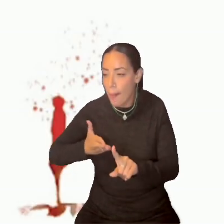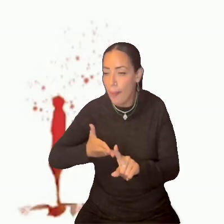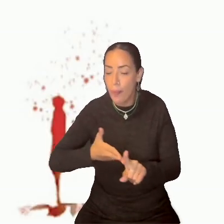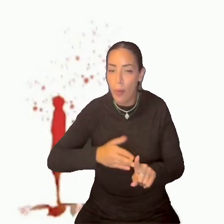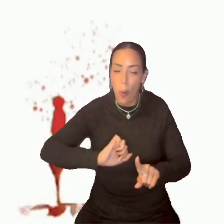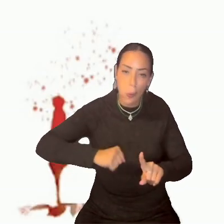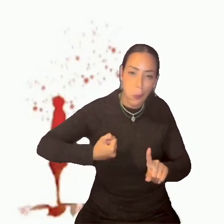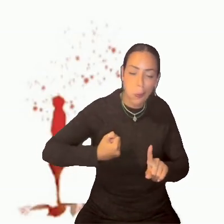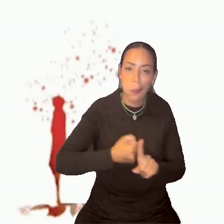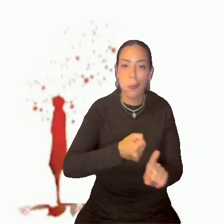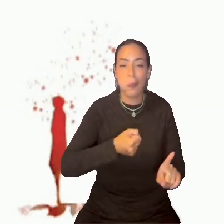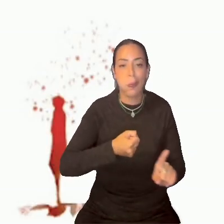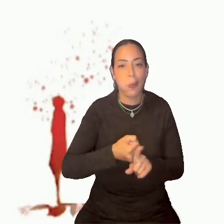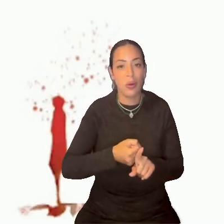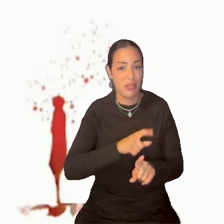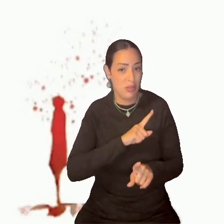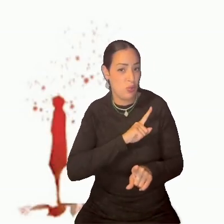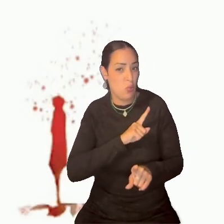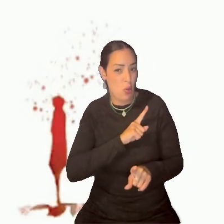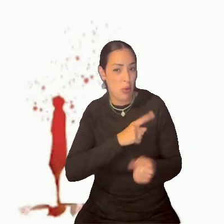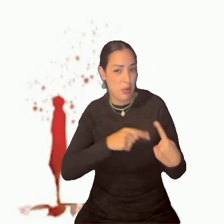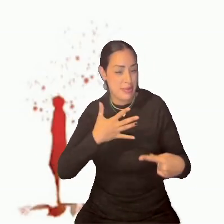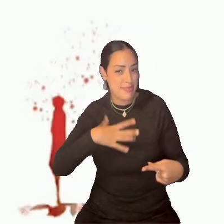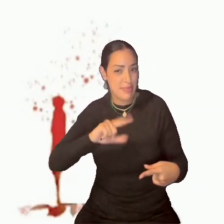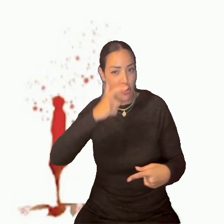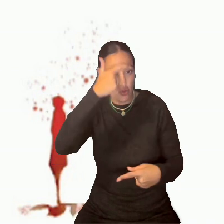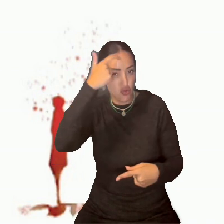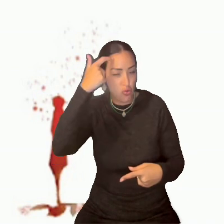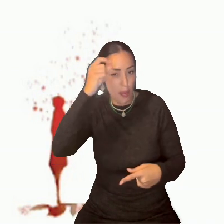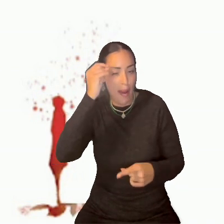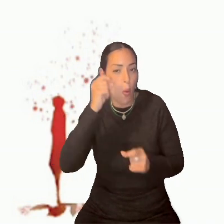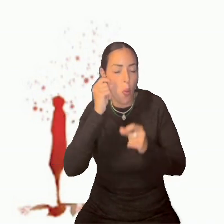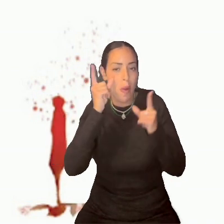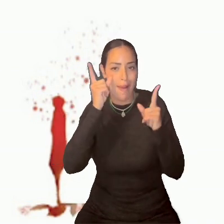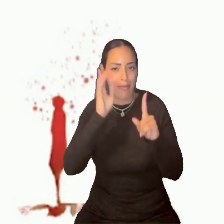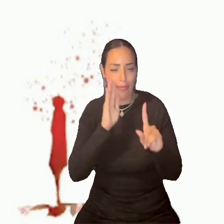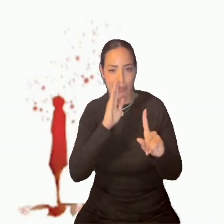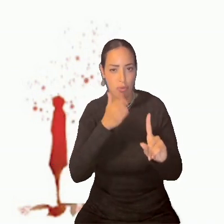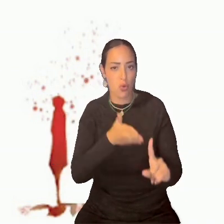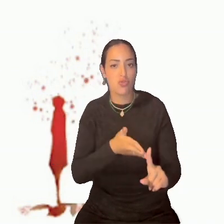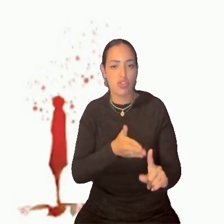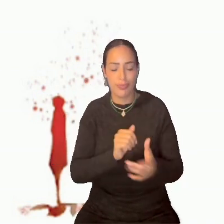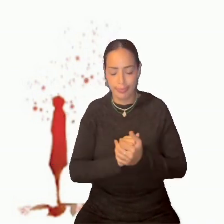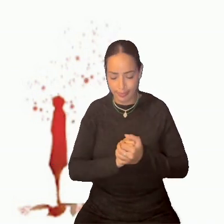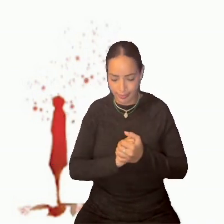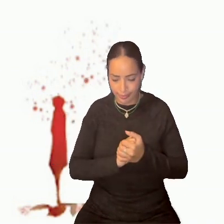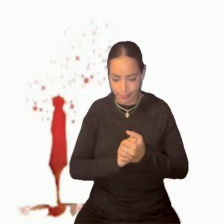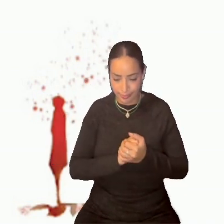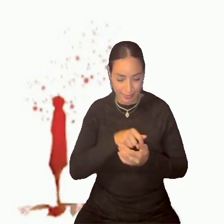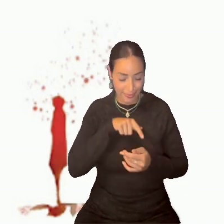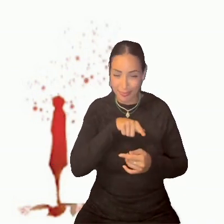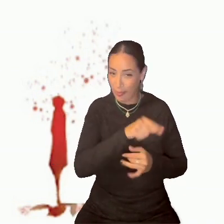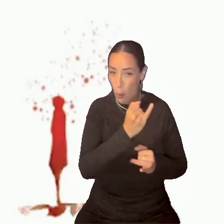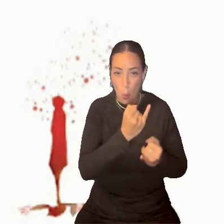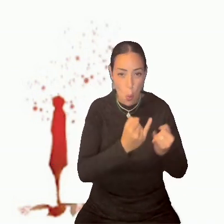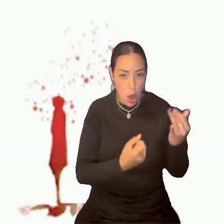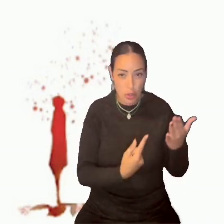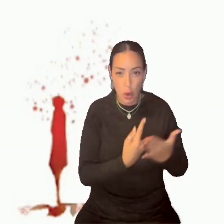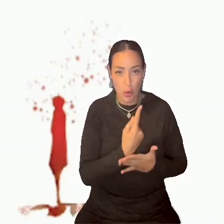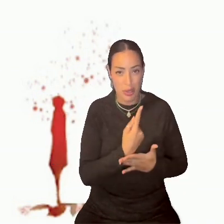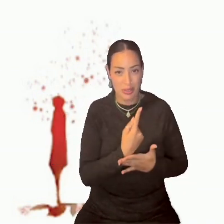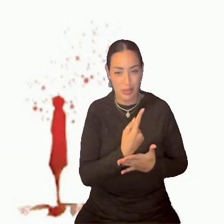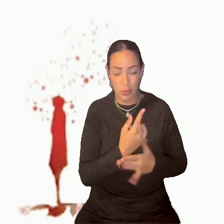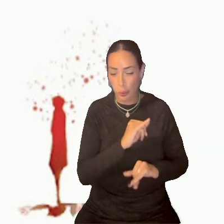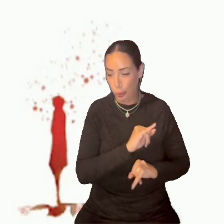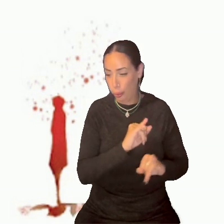This goes to the heart of why we need a trauma-informed approach to traumatic bereavement. The recognition that in the darkest of moments,